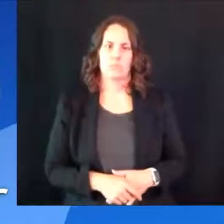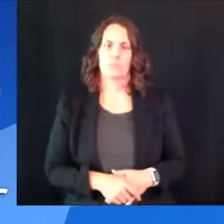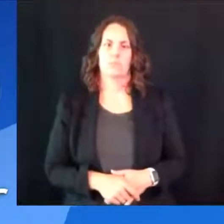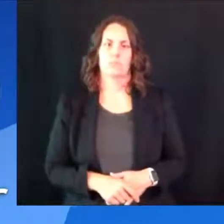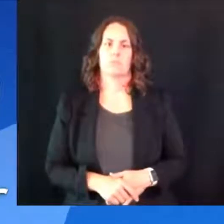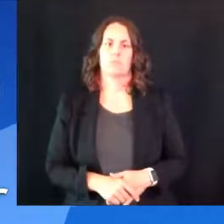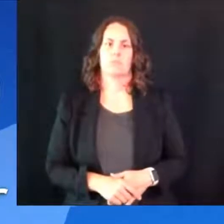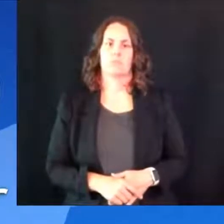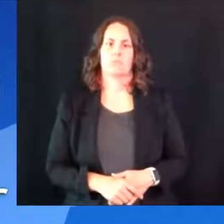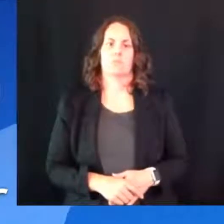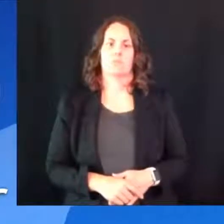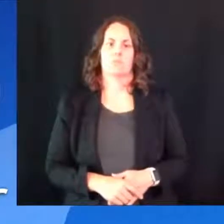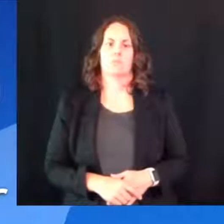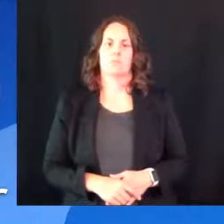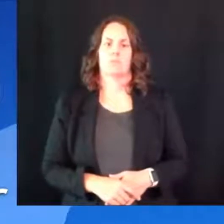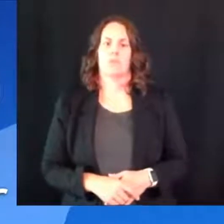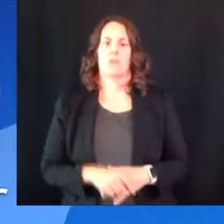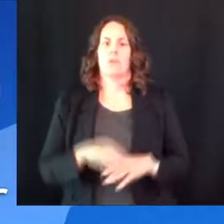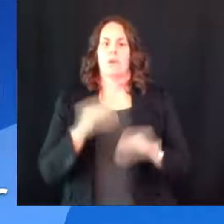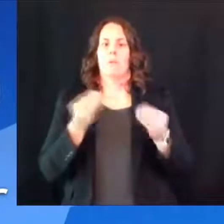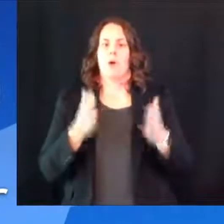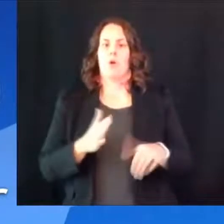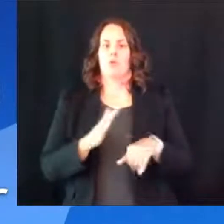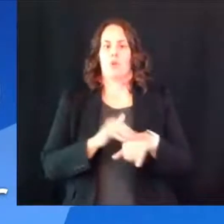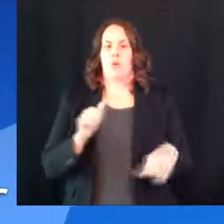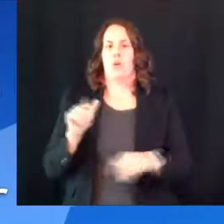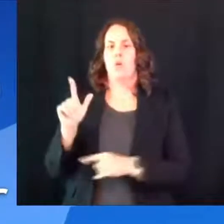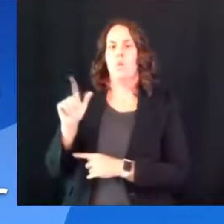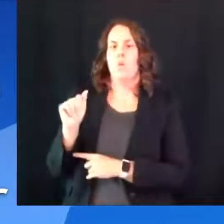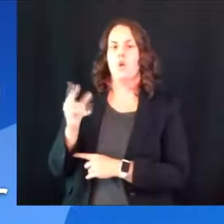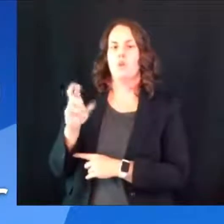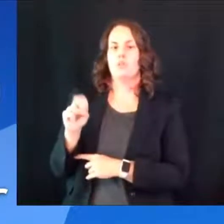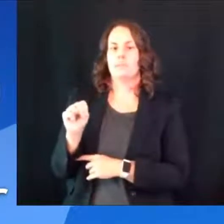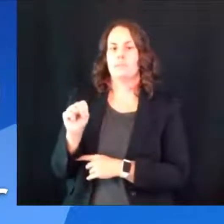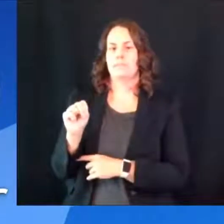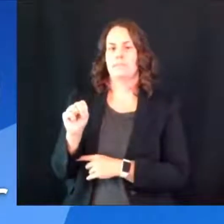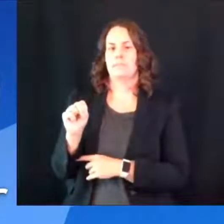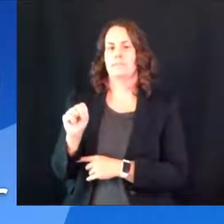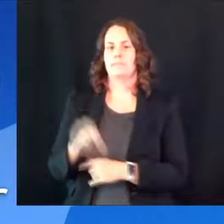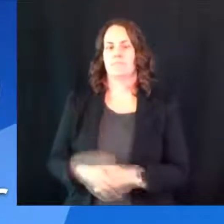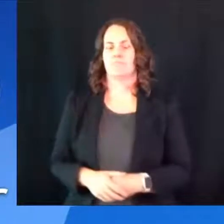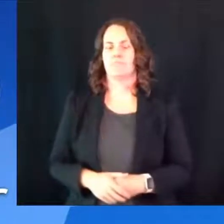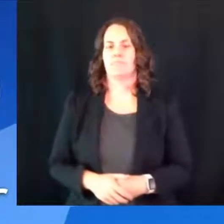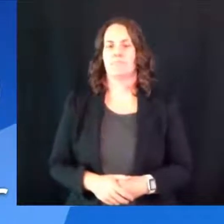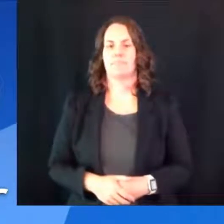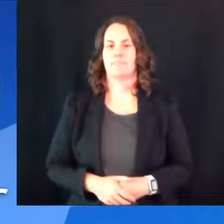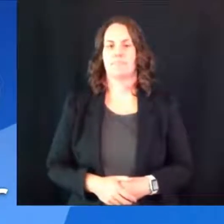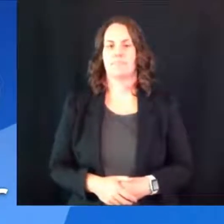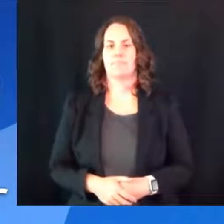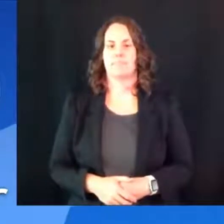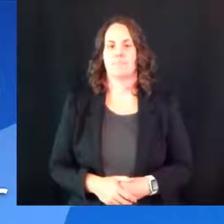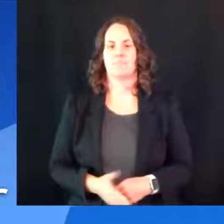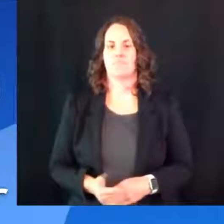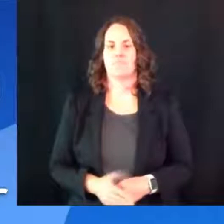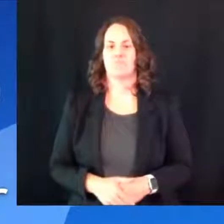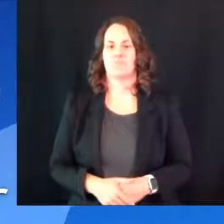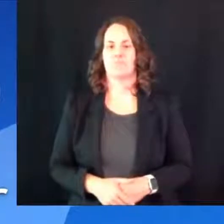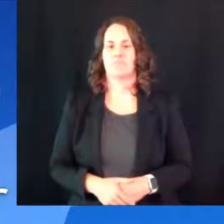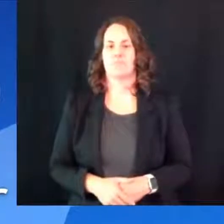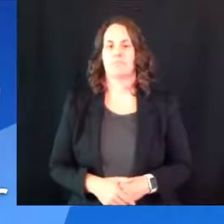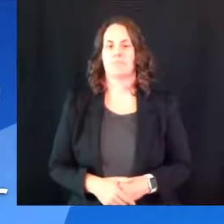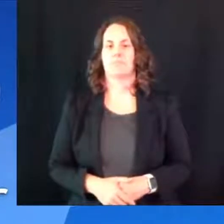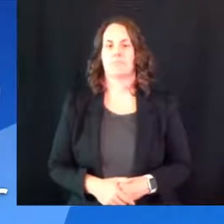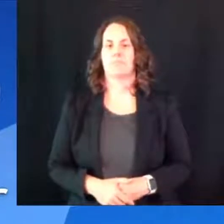Hi, thanks. Can you hear me? Yes. Okay, thank you for taking my call. Mine was